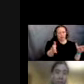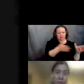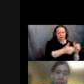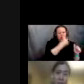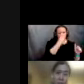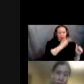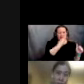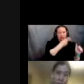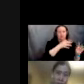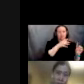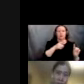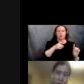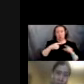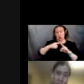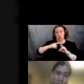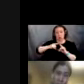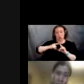Japan from roughly